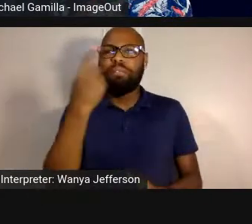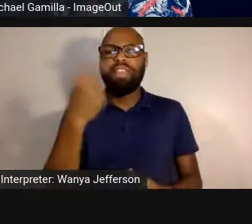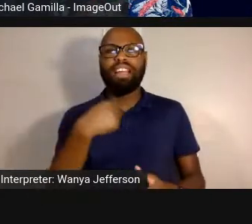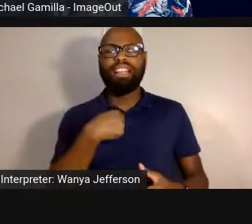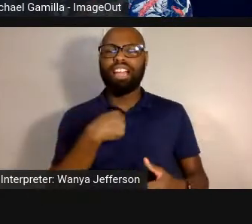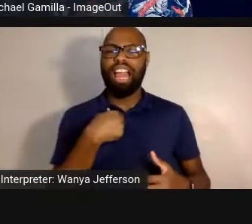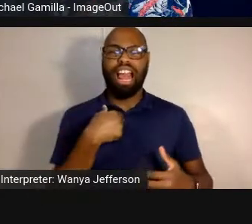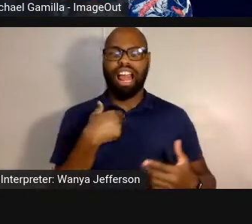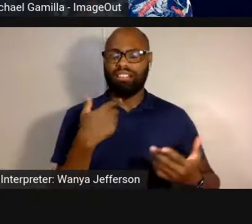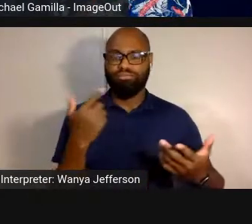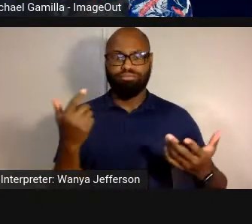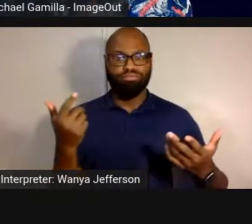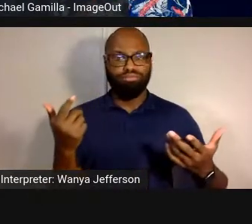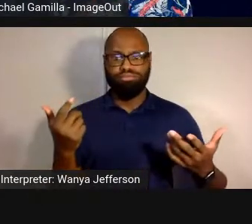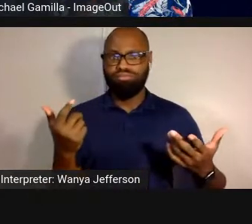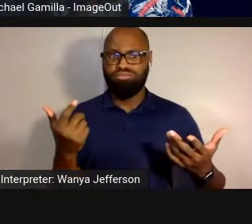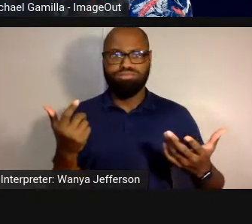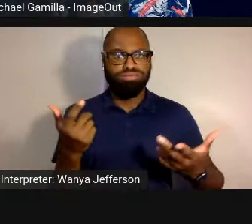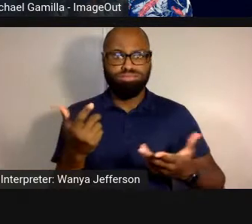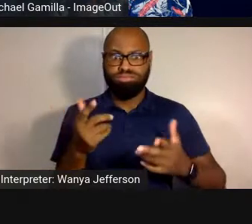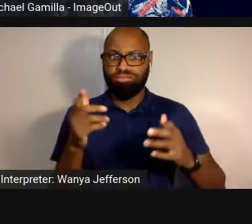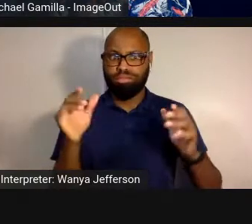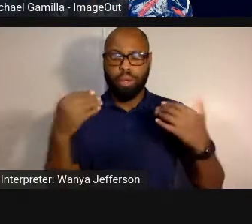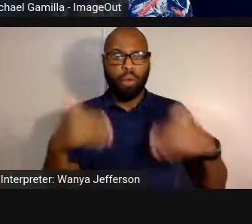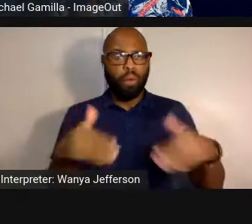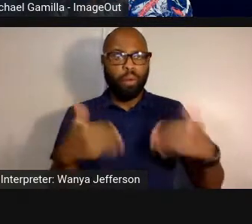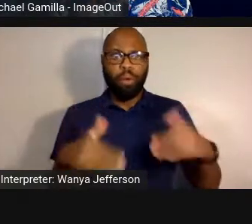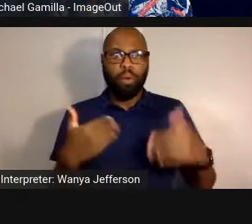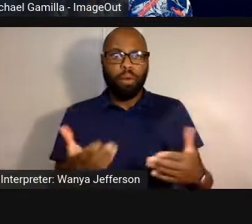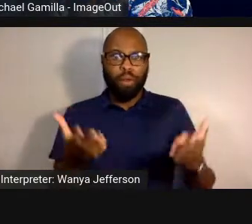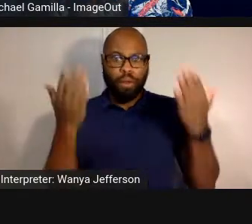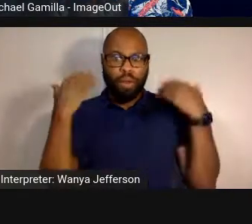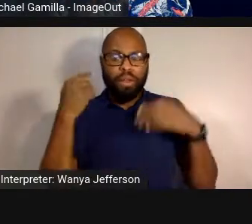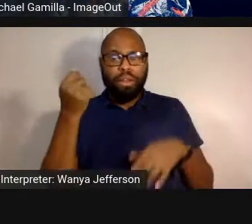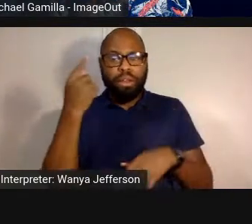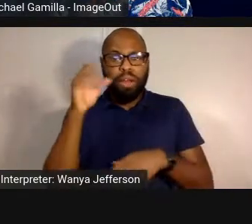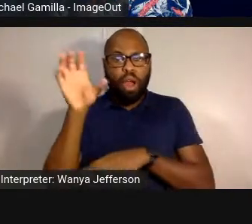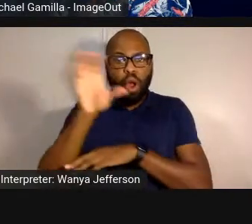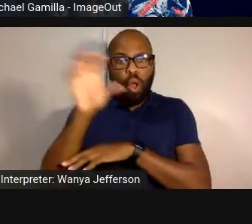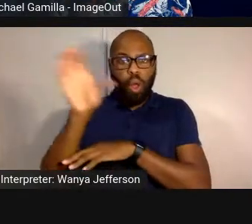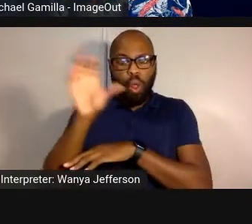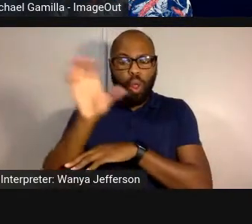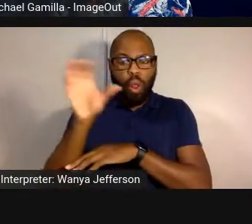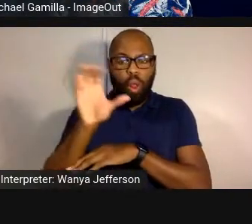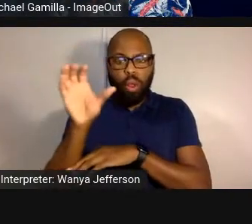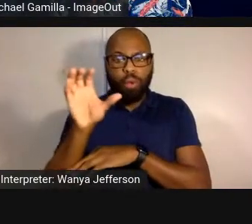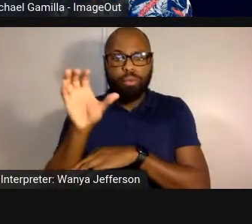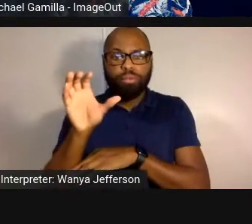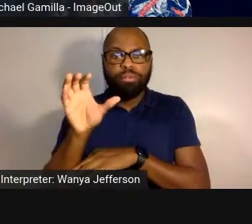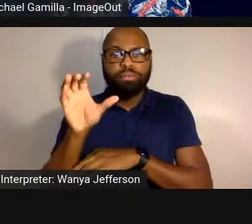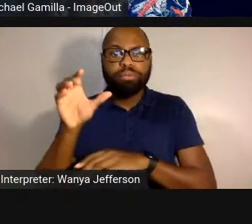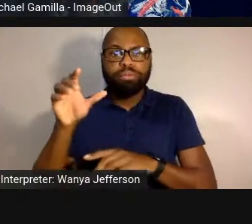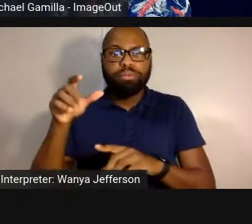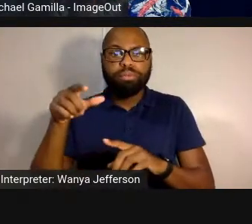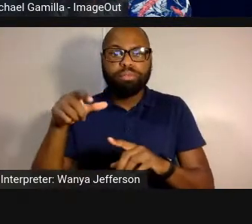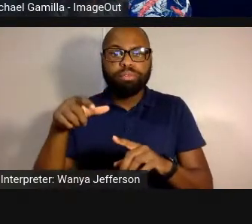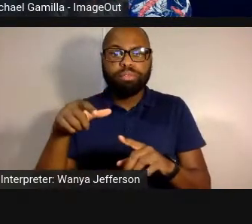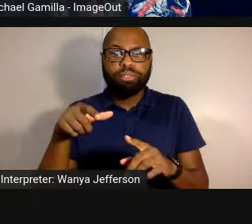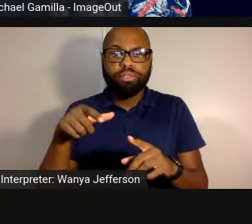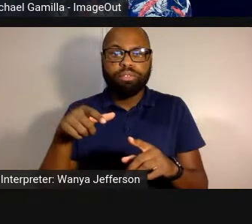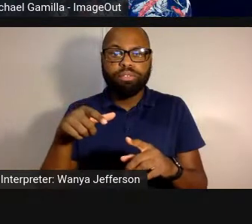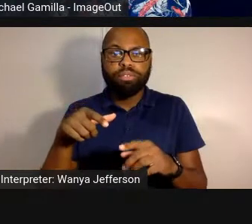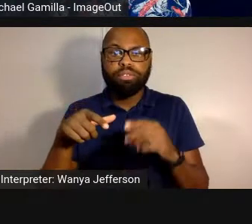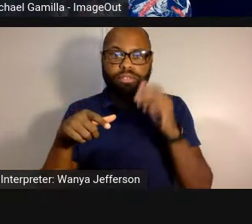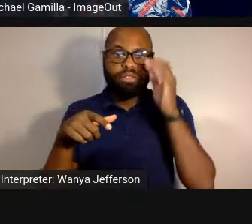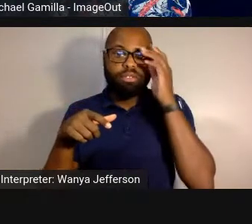question you made before, and it was about the Colombia and how conservative it is. But I have good news, Mike,